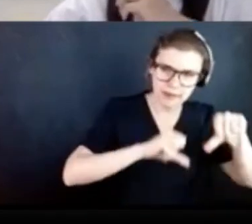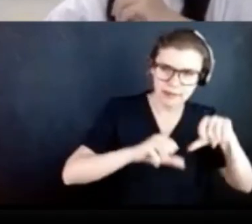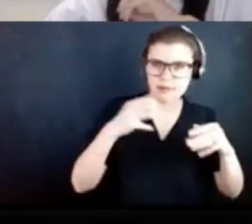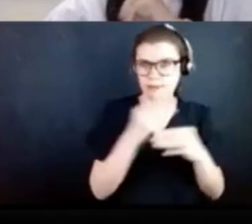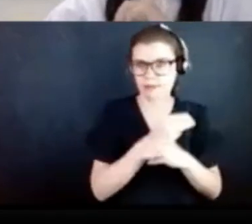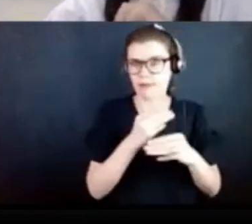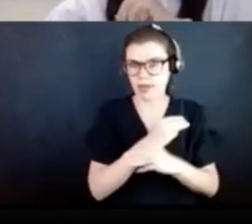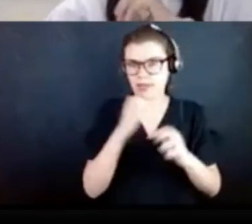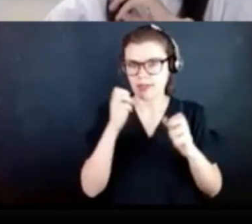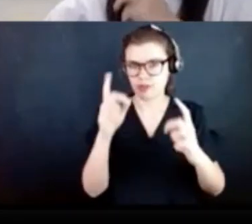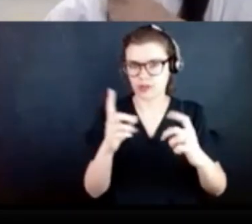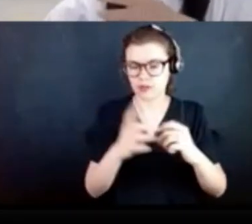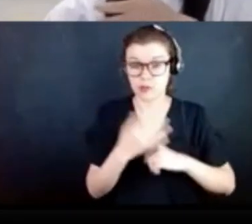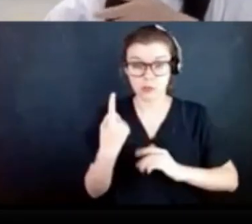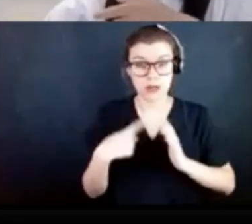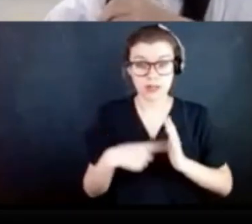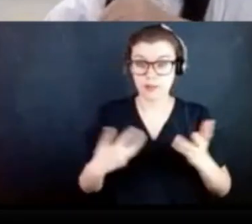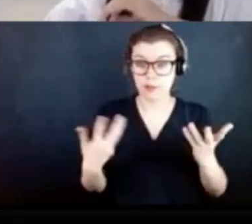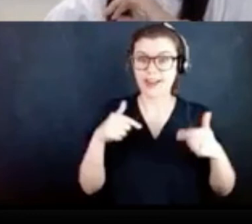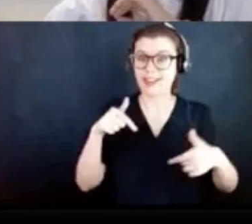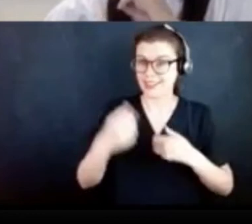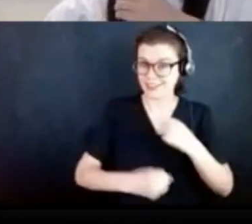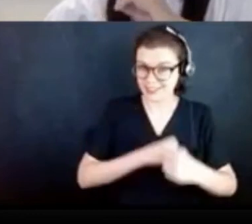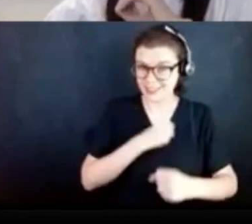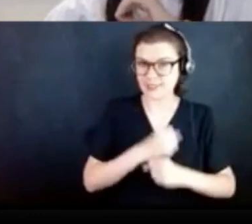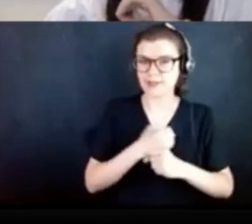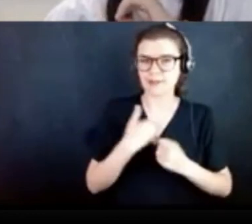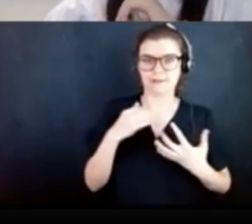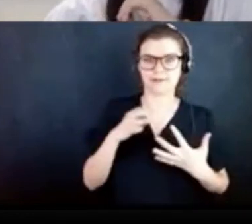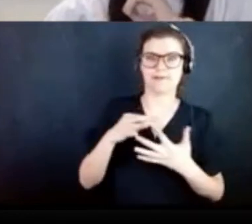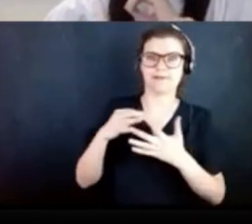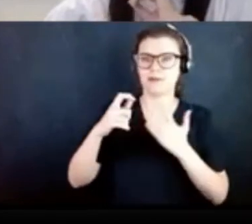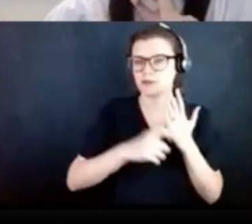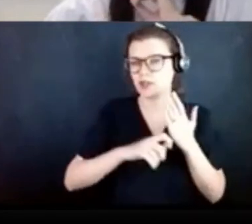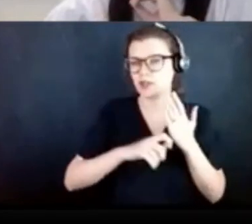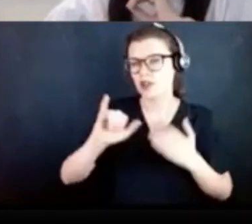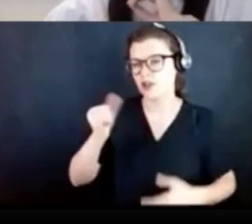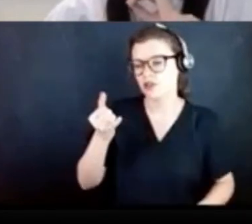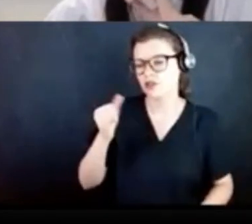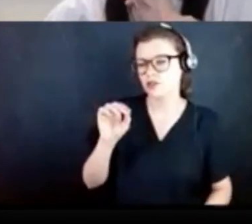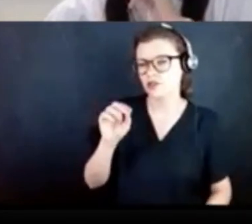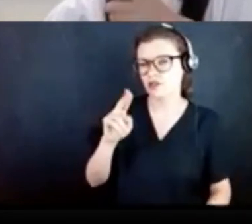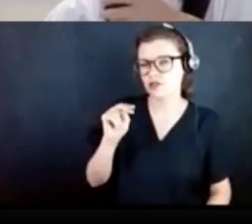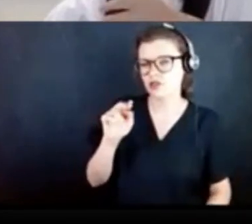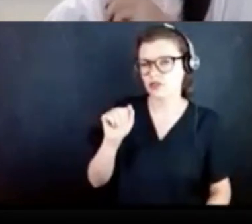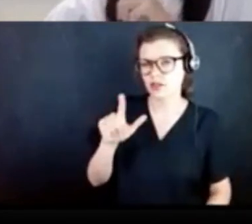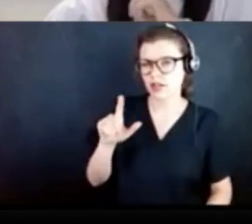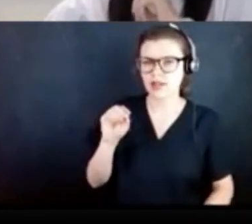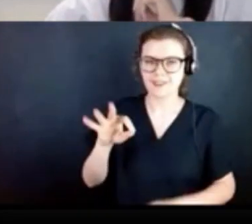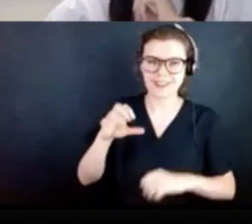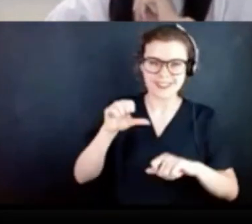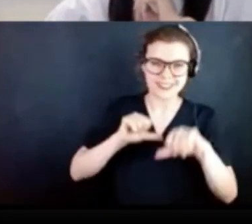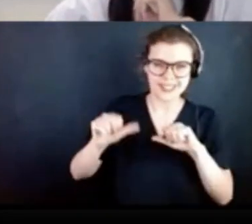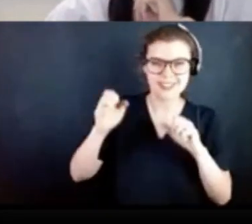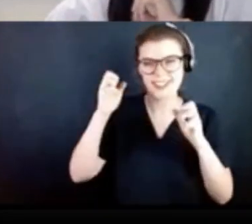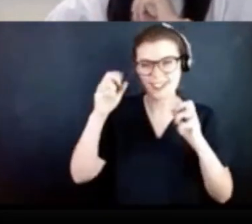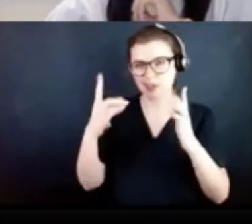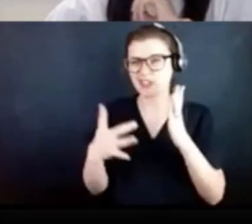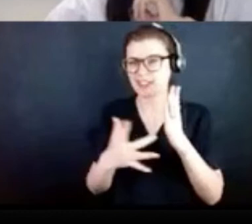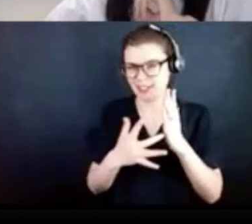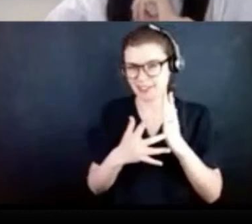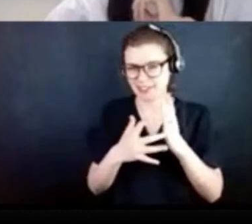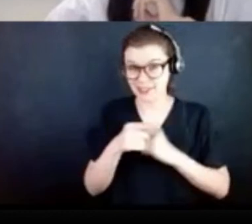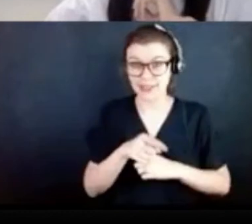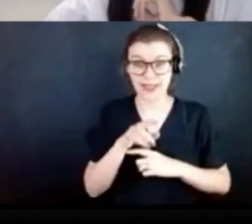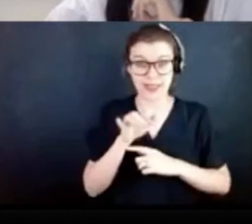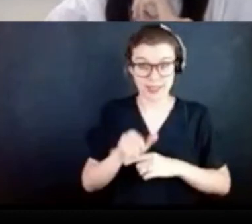one example is this year's special issue in Journal of Science Education Technology. This issue focused on applying machine